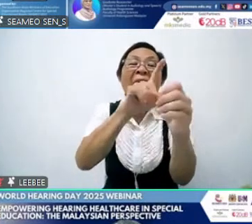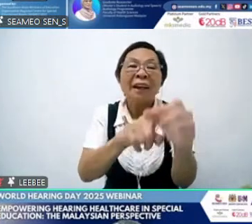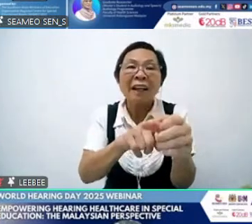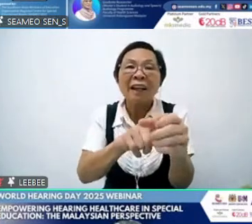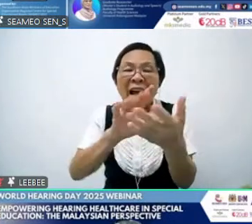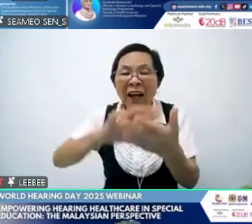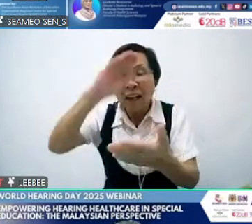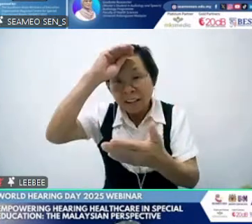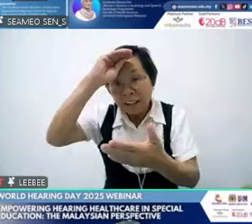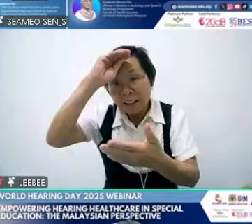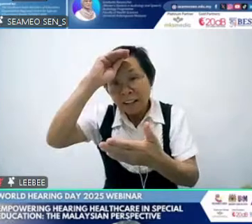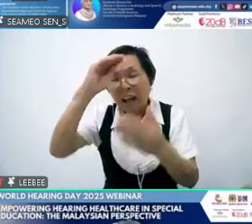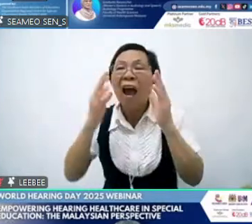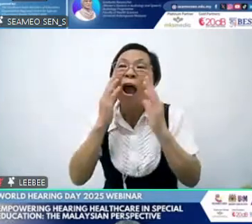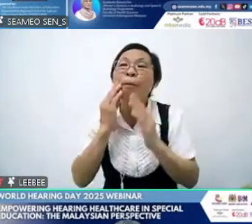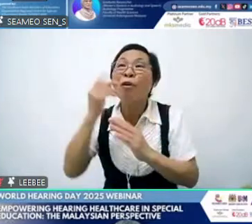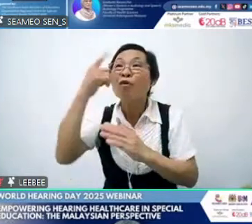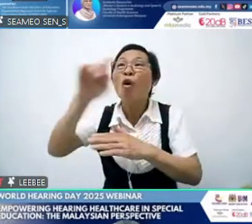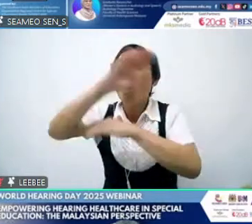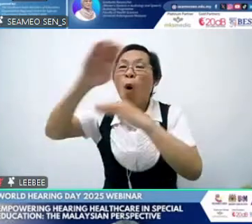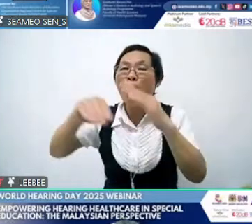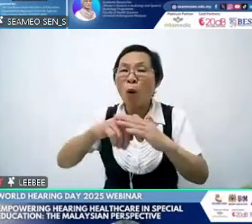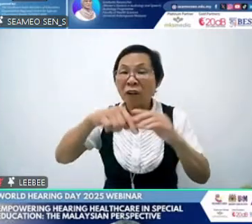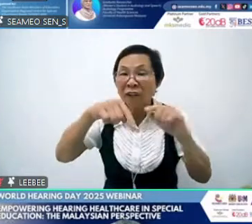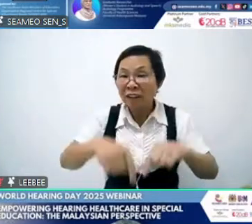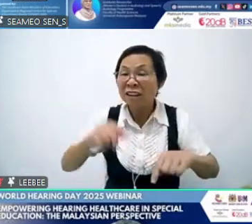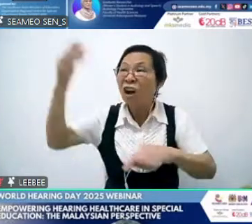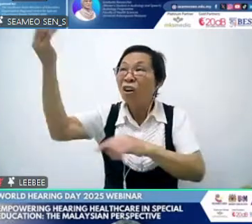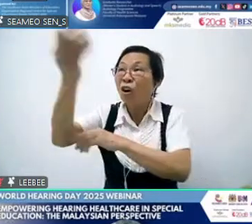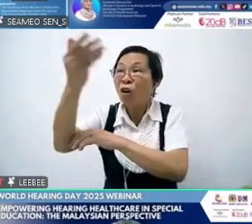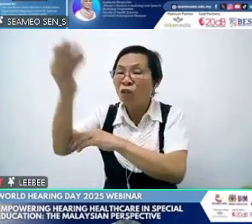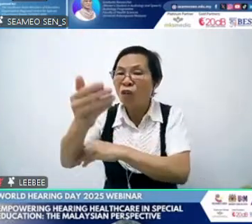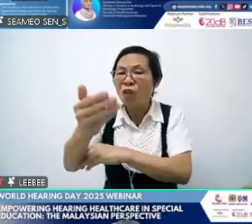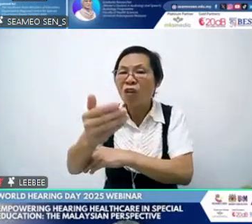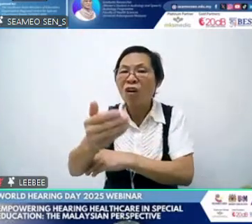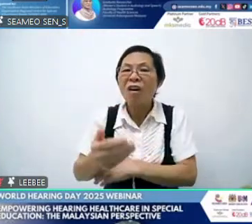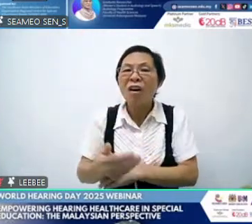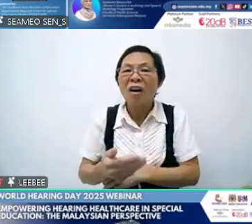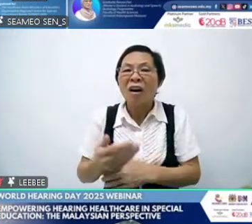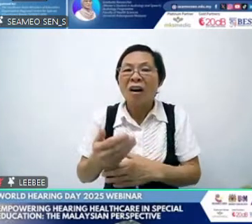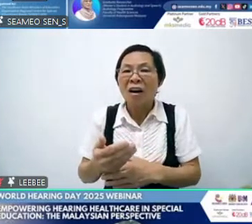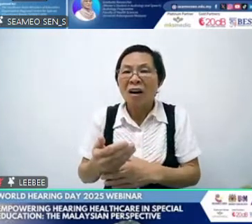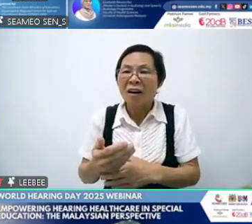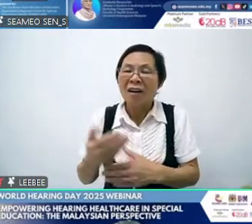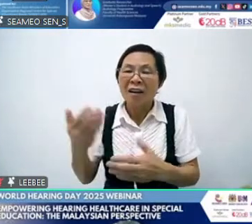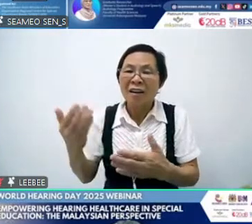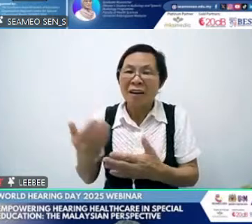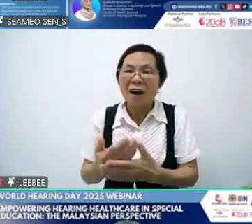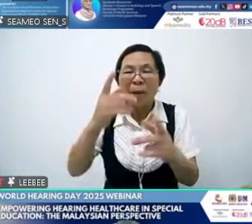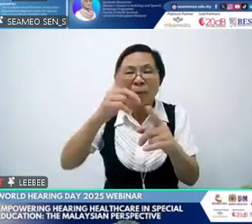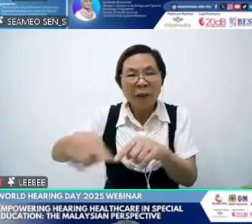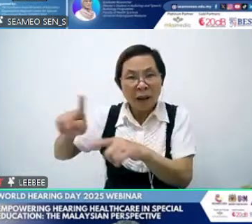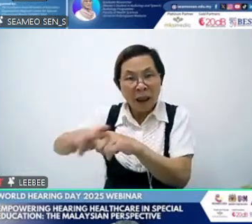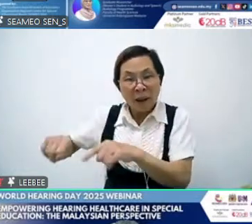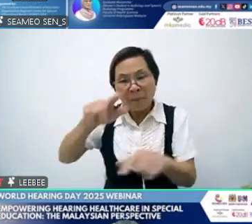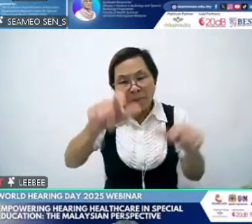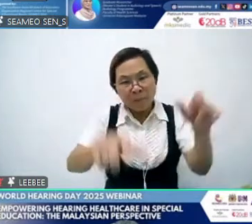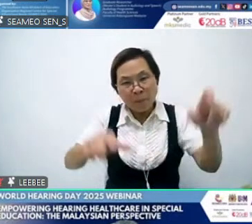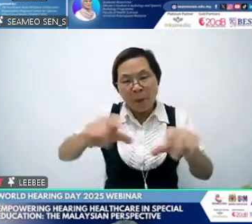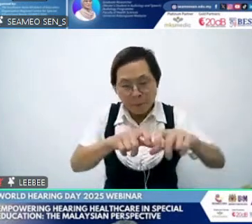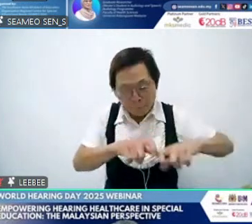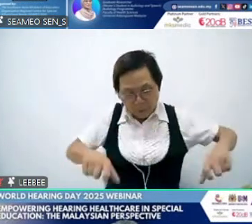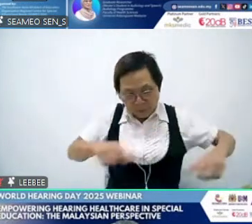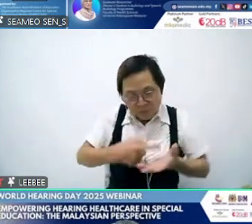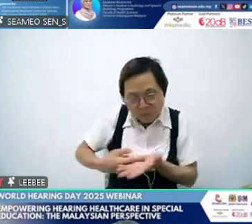all. This conference will feature innovative competition, multi-stakeholder panel discussion, policy